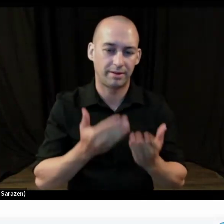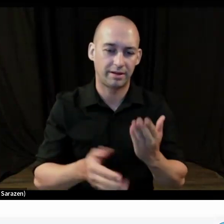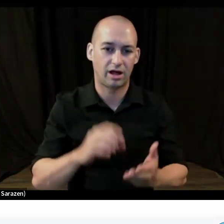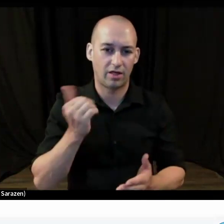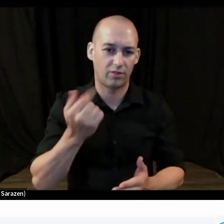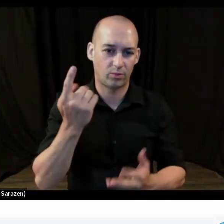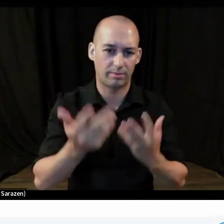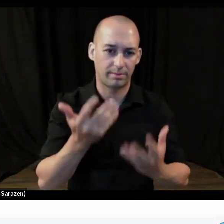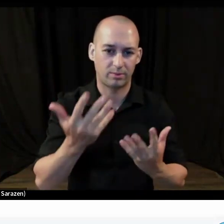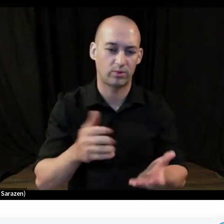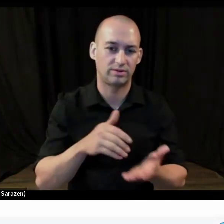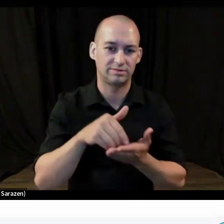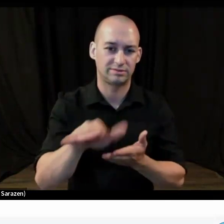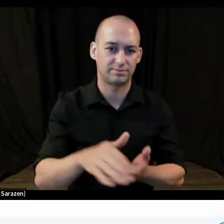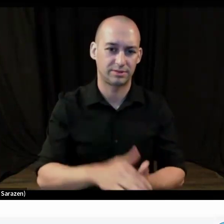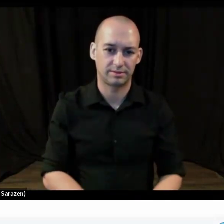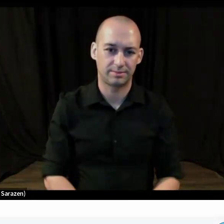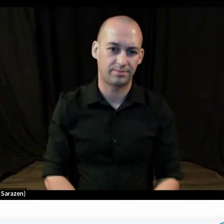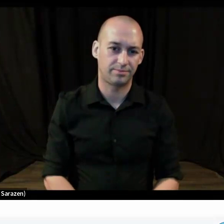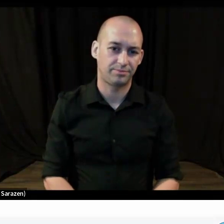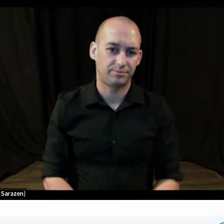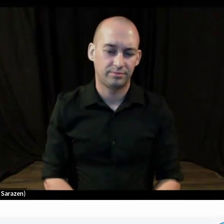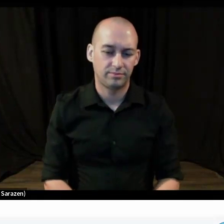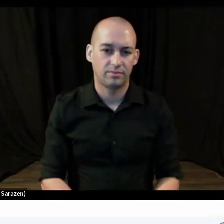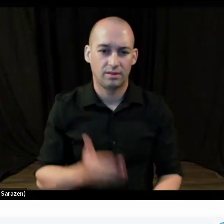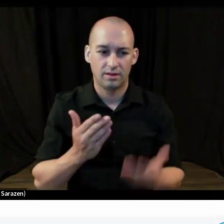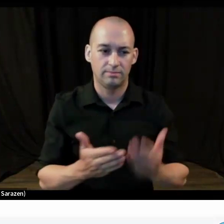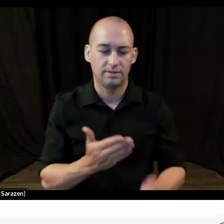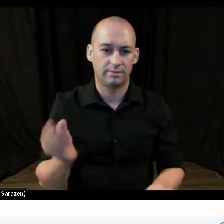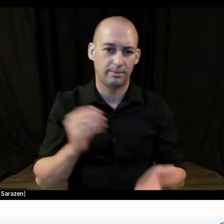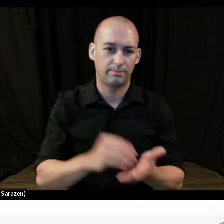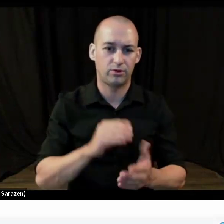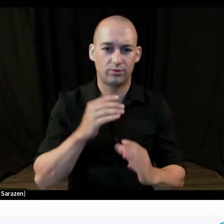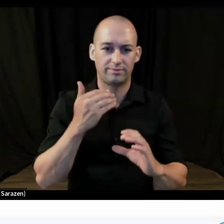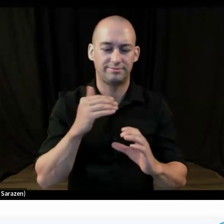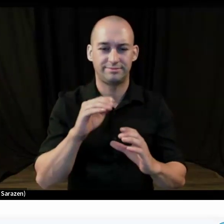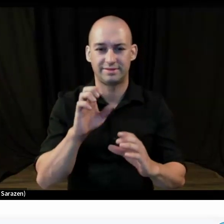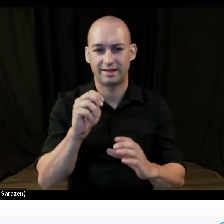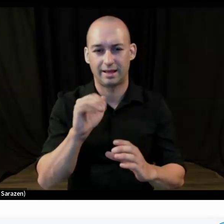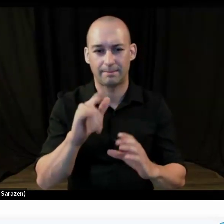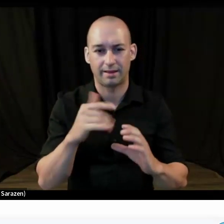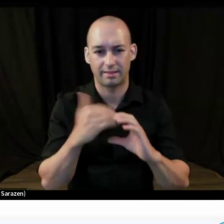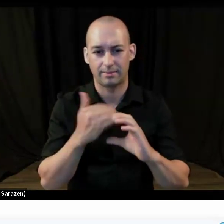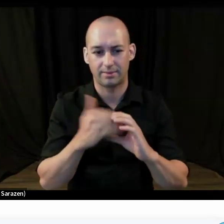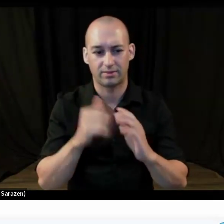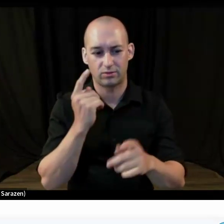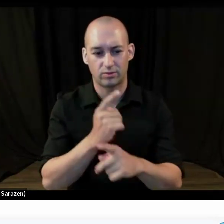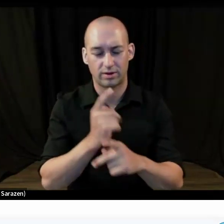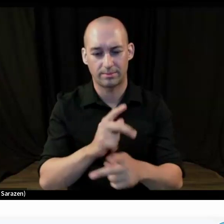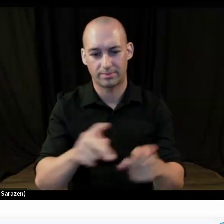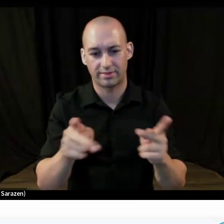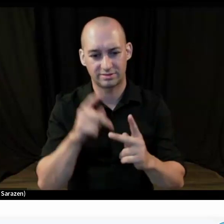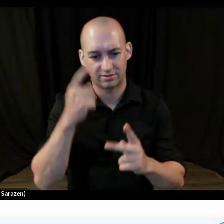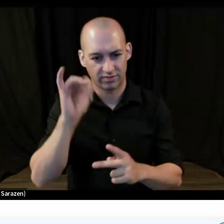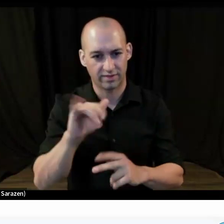want to submit. Great. And maybe that you can put your email or the correct location for that question